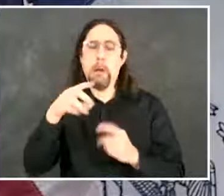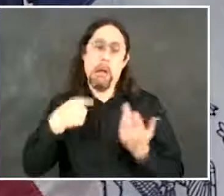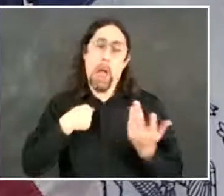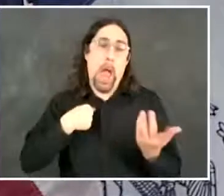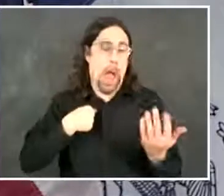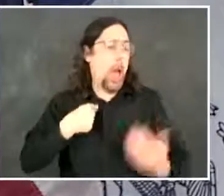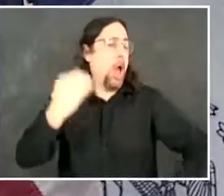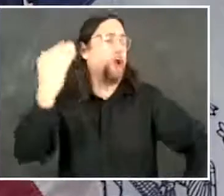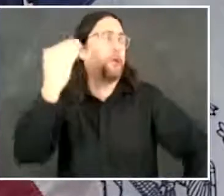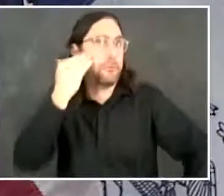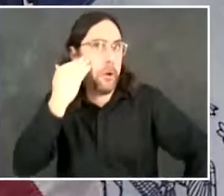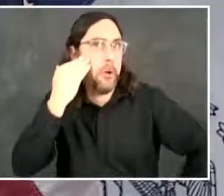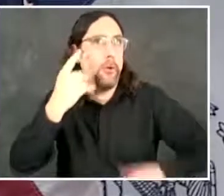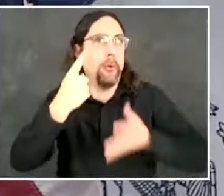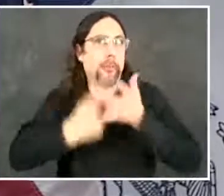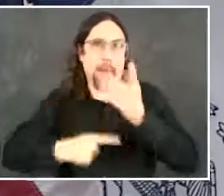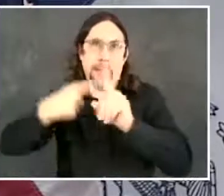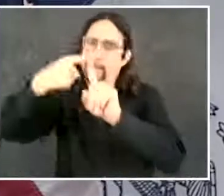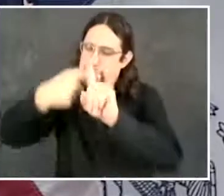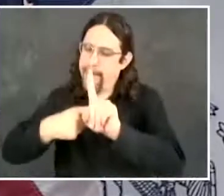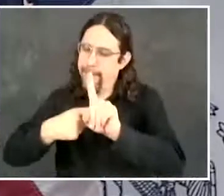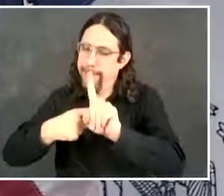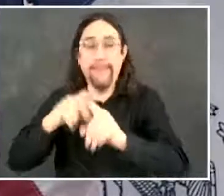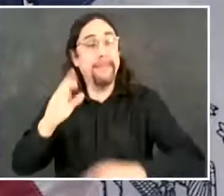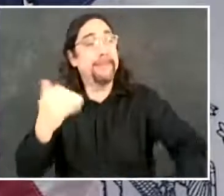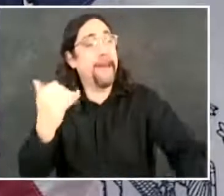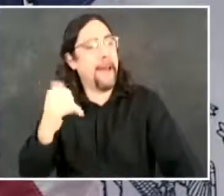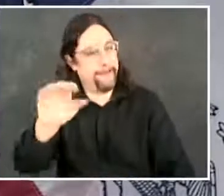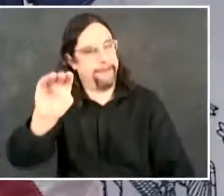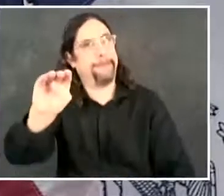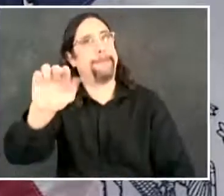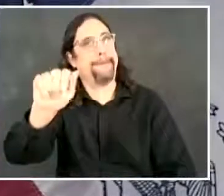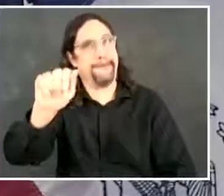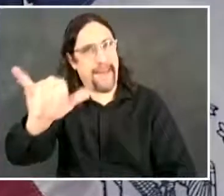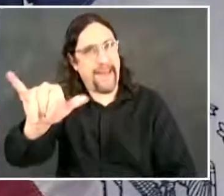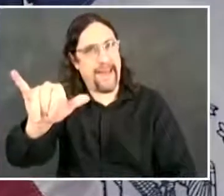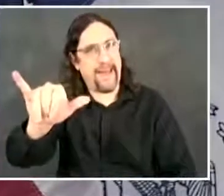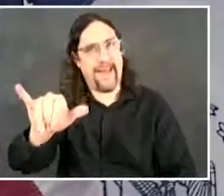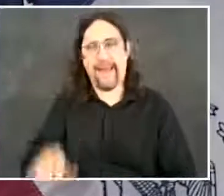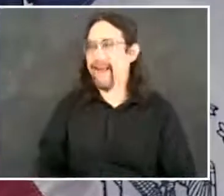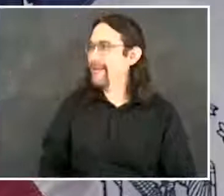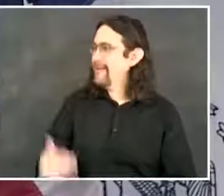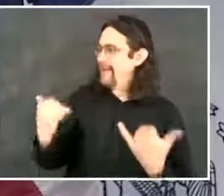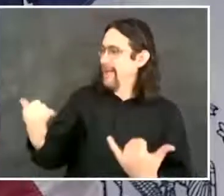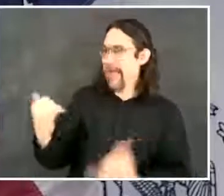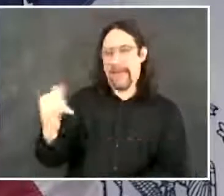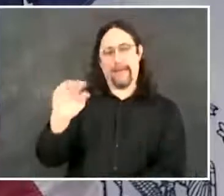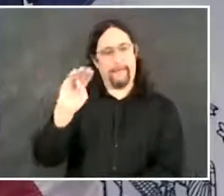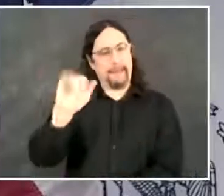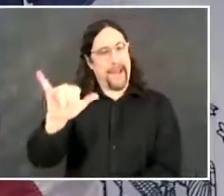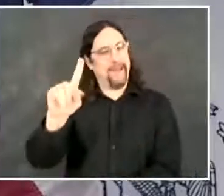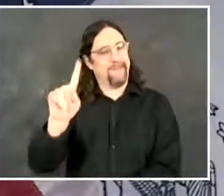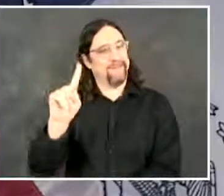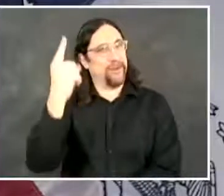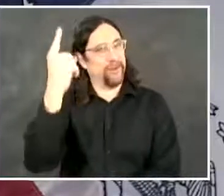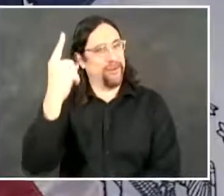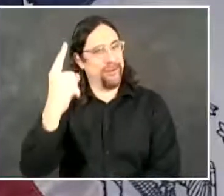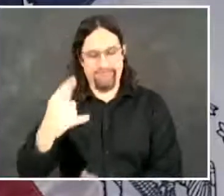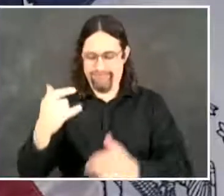may seem, it is May 1st, and we are embarking on a new month. And I hope it will be a transcendent month. I hope it'll be a